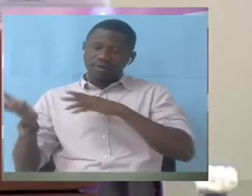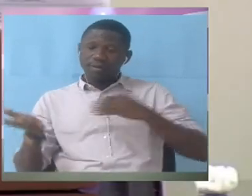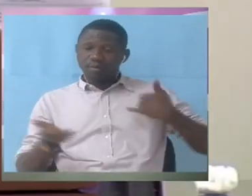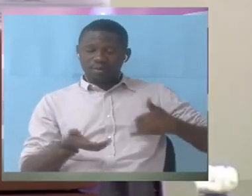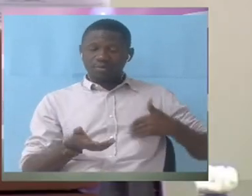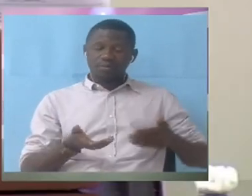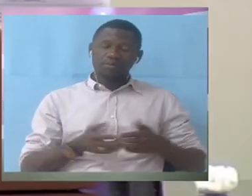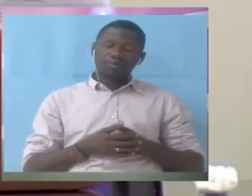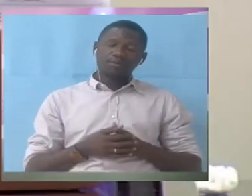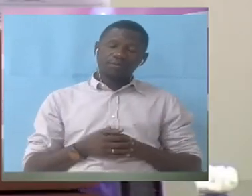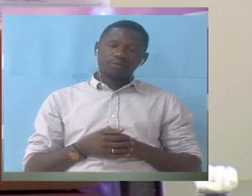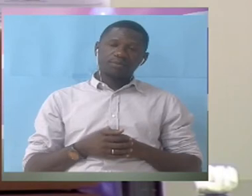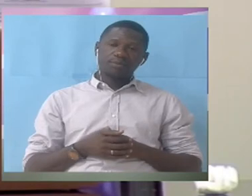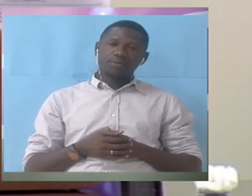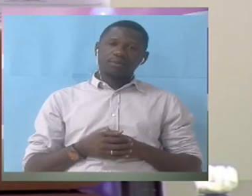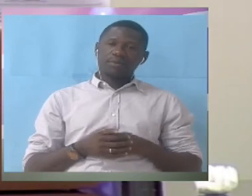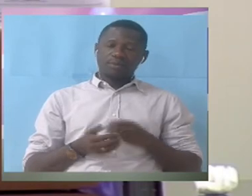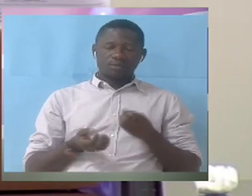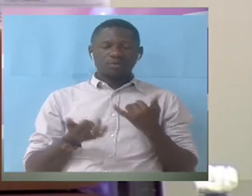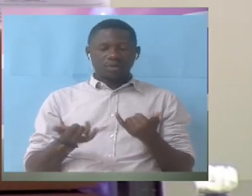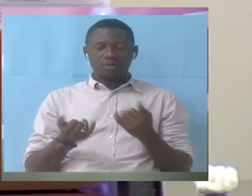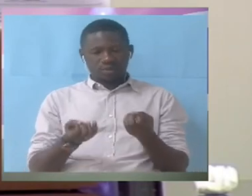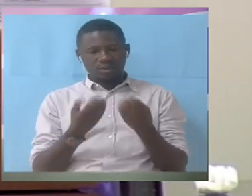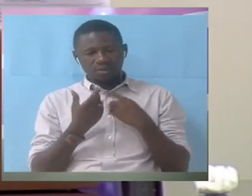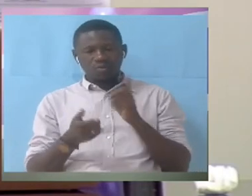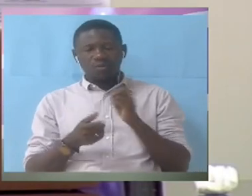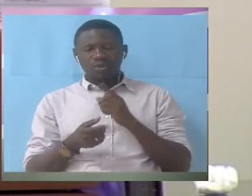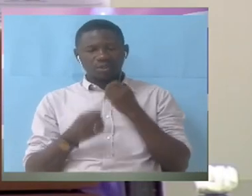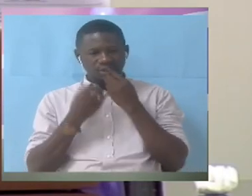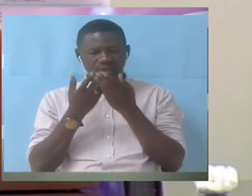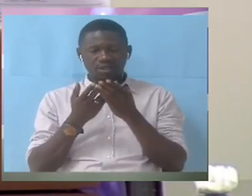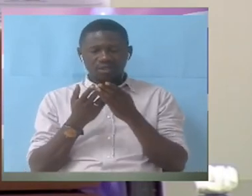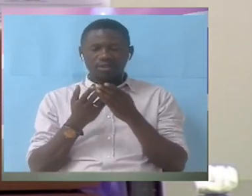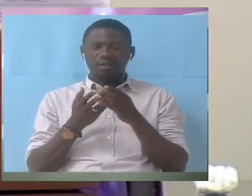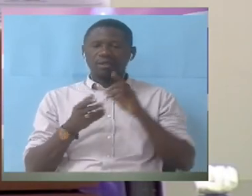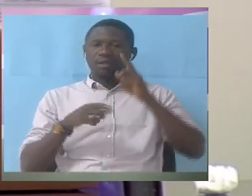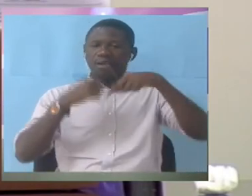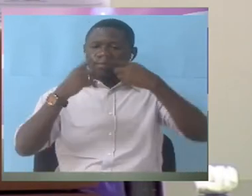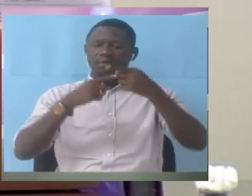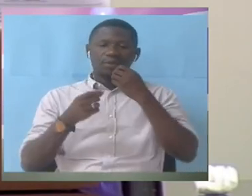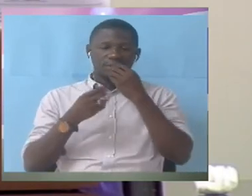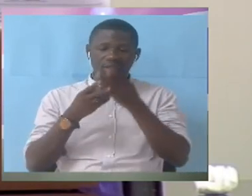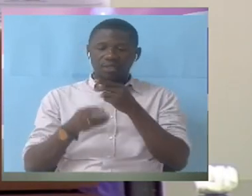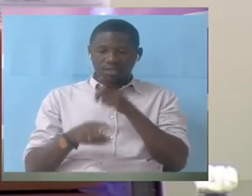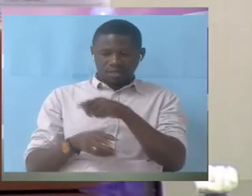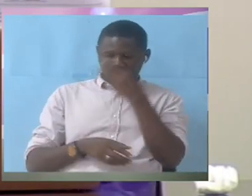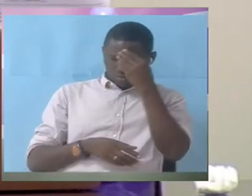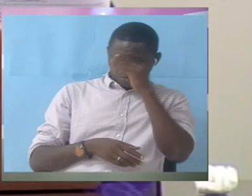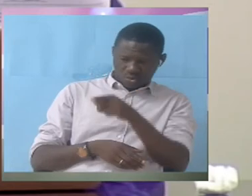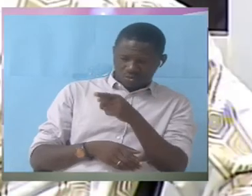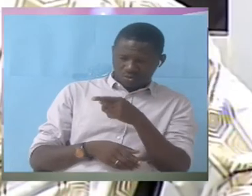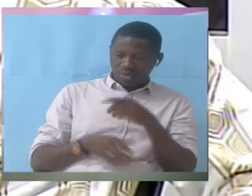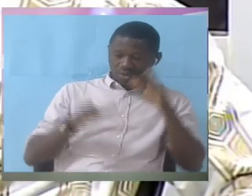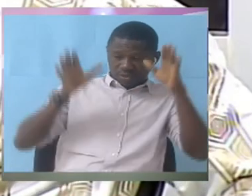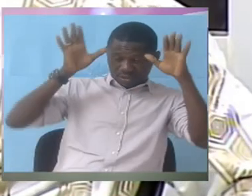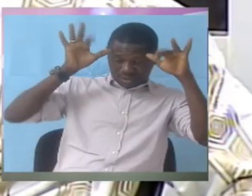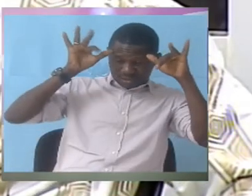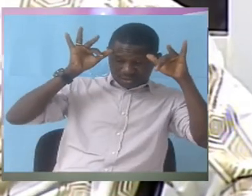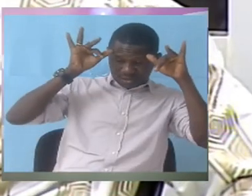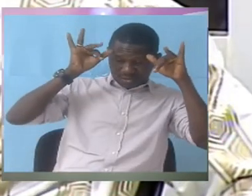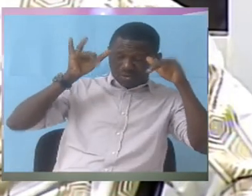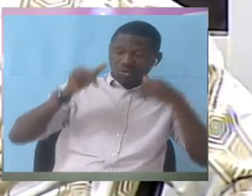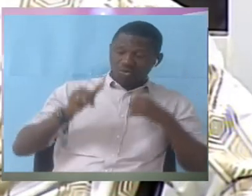tell us what he then did next after he said the boy was possessed then doctor continue nga wax ñu mom bimu waxe ne